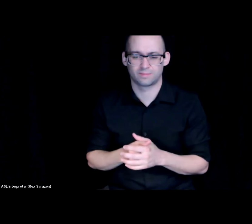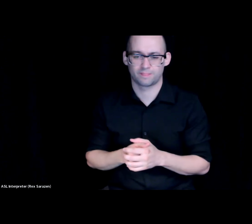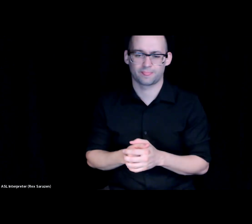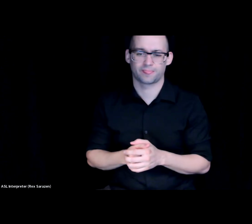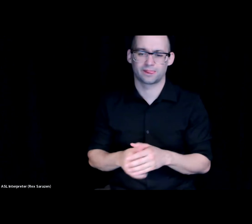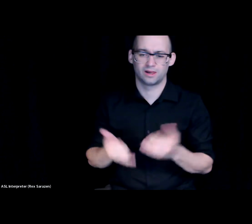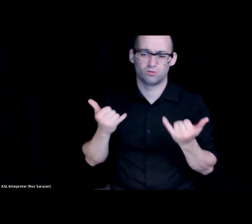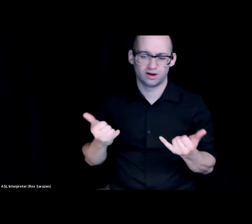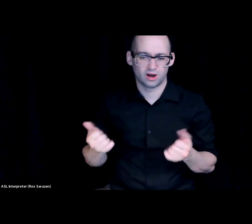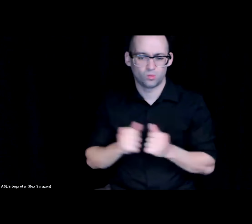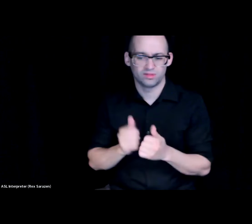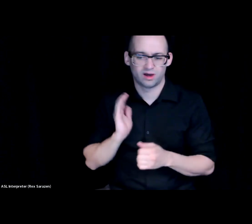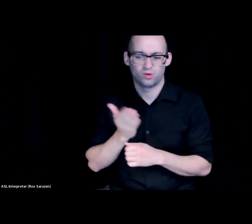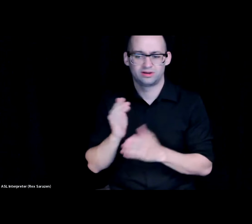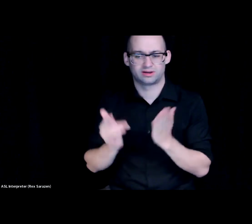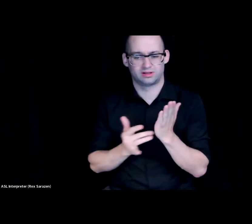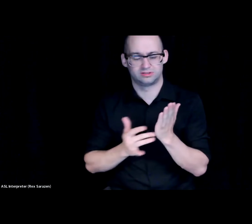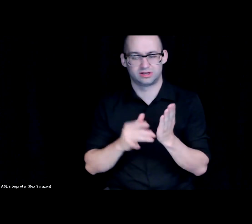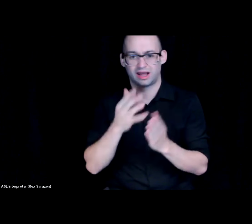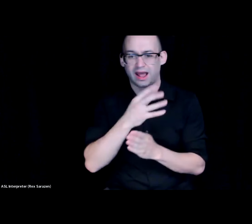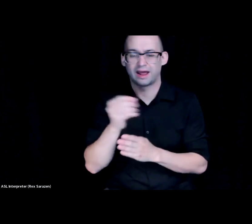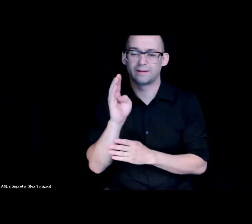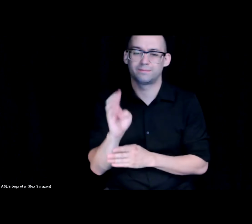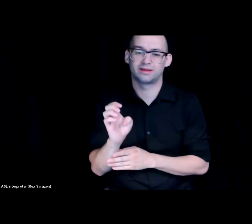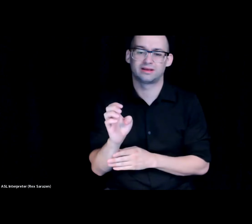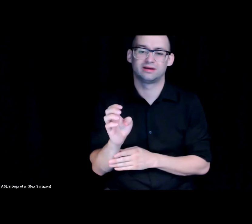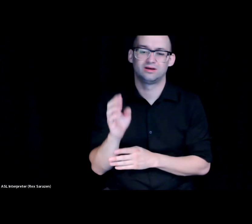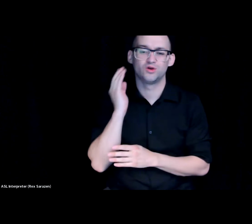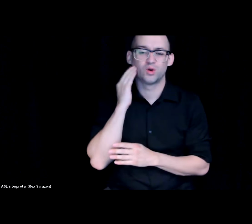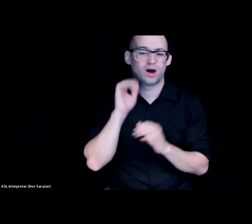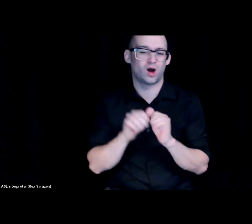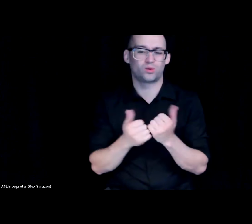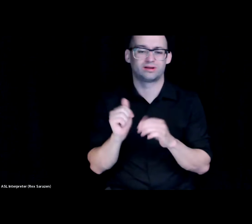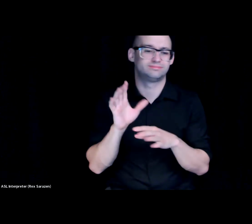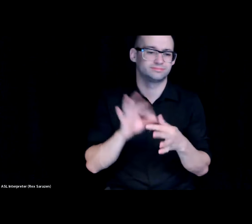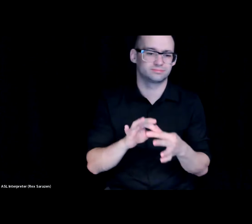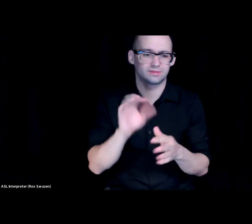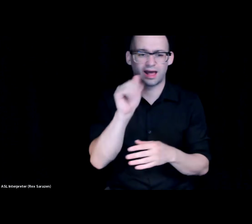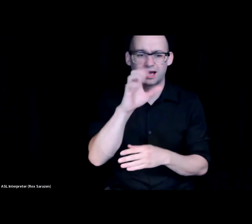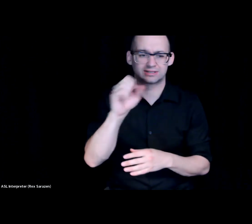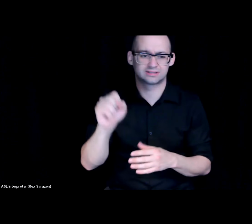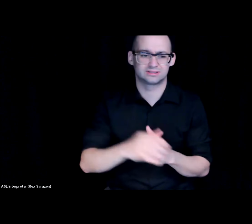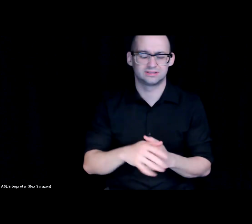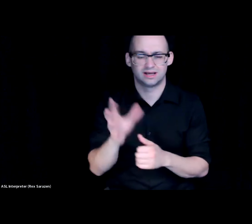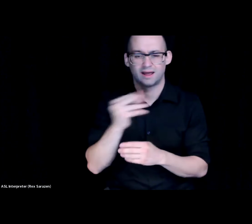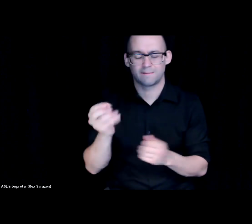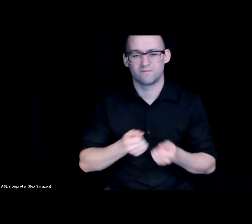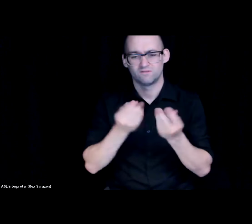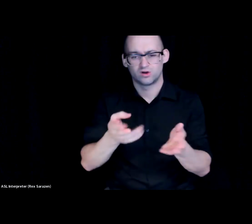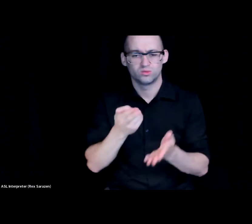current technology, and B, know how to access it. And then providing resources,